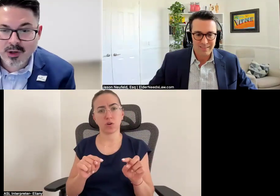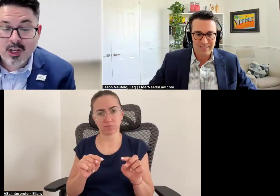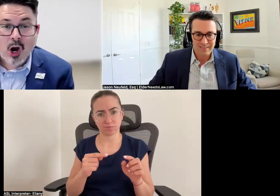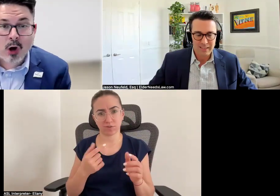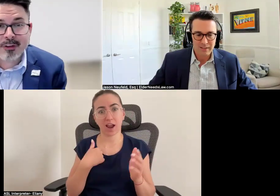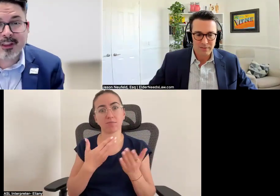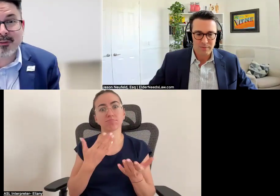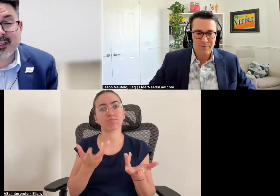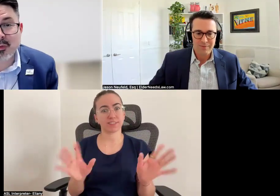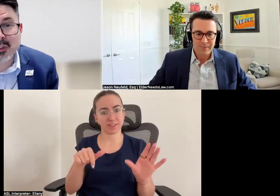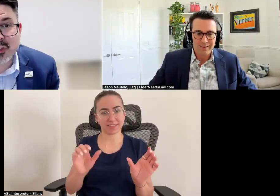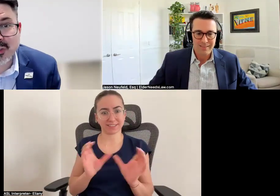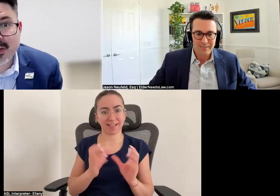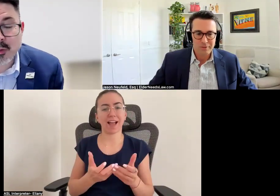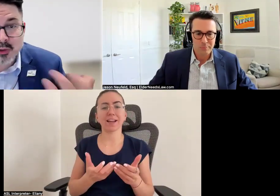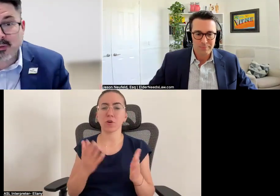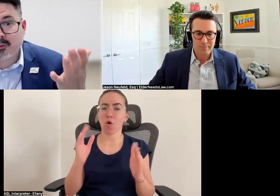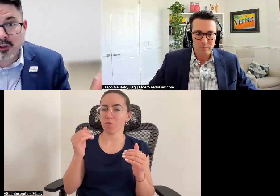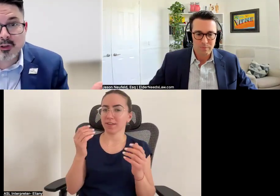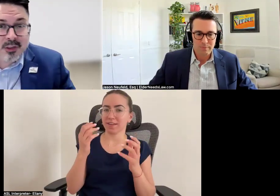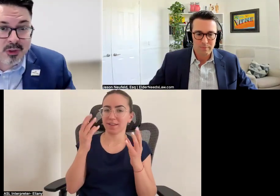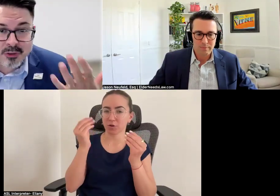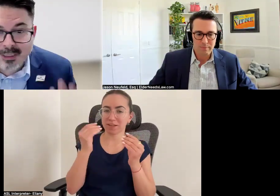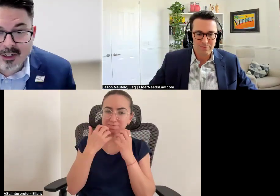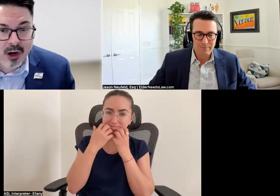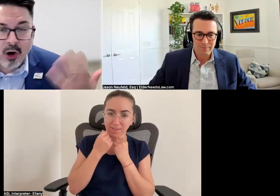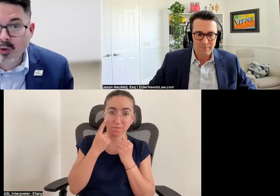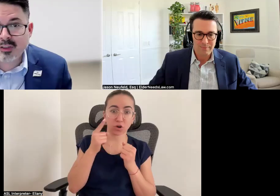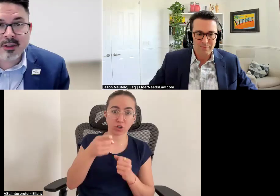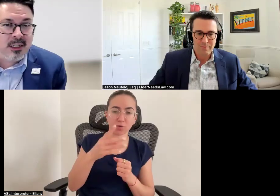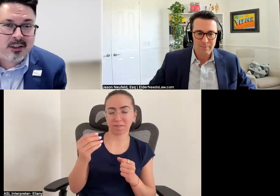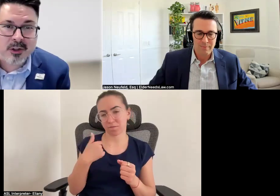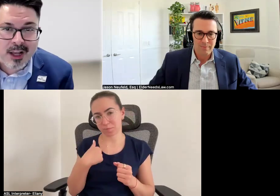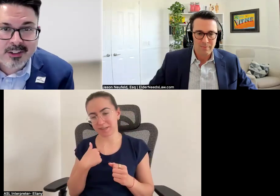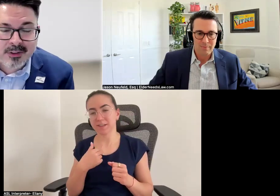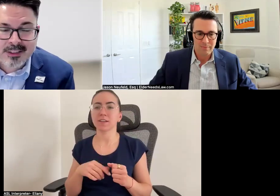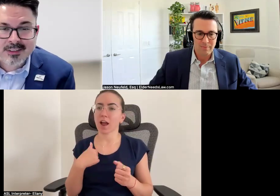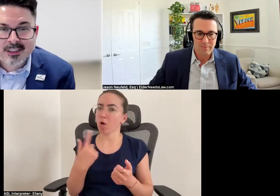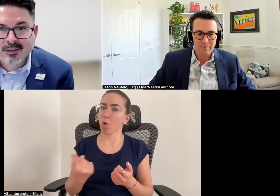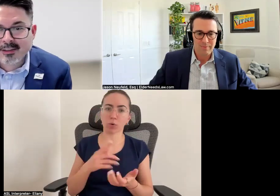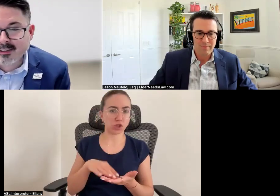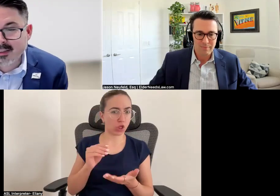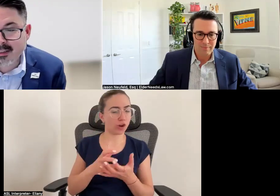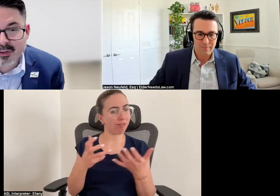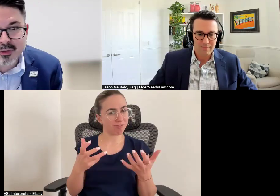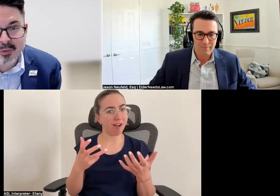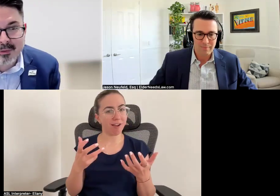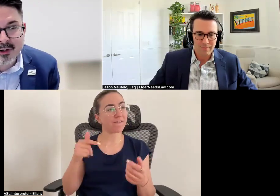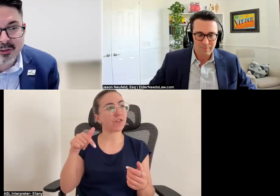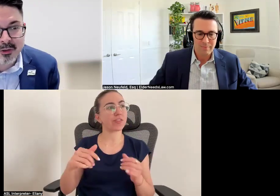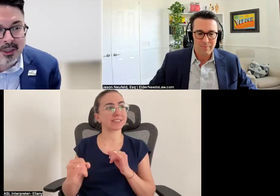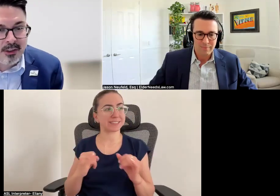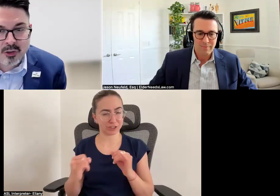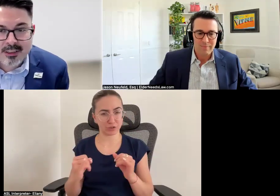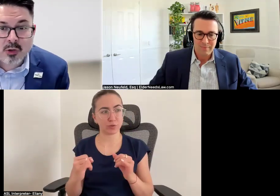this course. Hopefully the information was just as valuable for you as it was for me. I know I always learn a lot during these interviews and